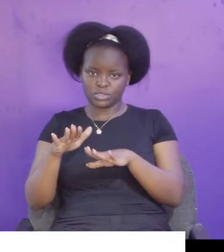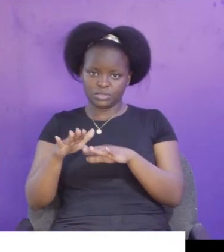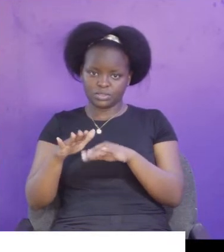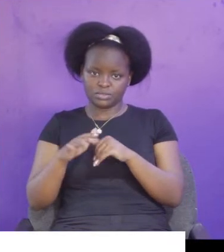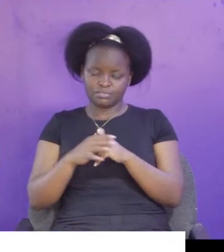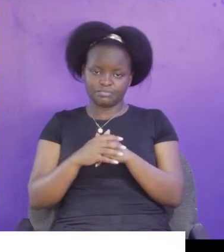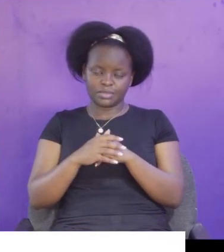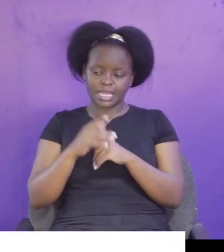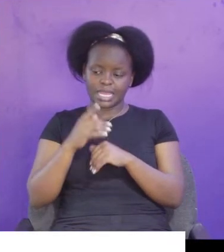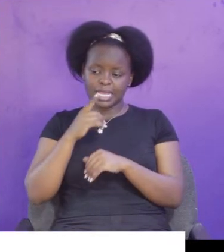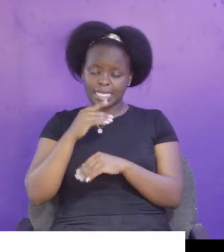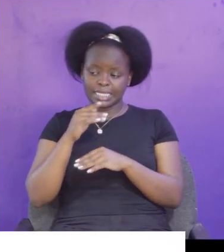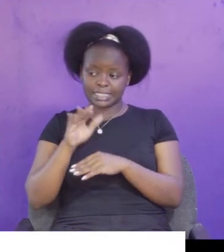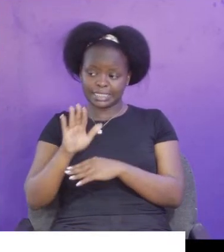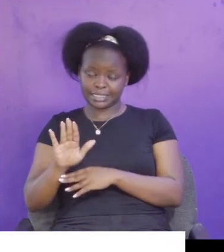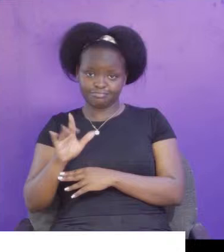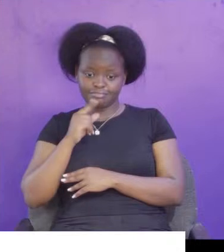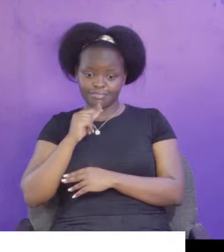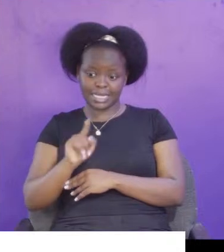am my father's son.